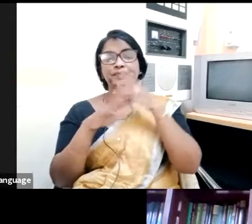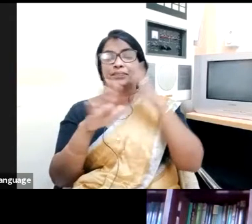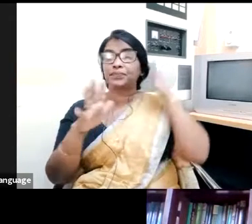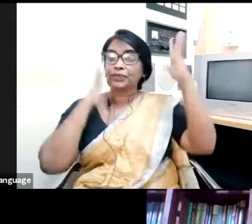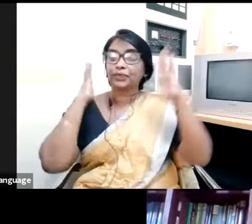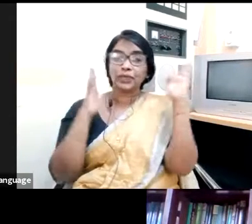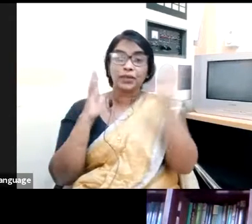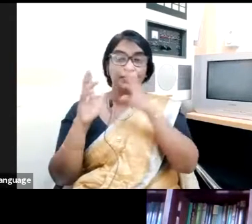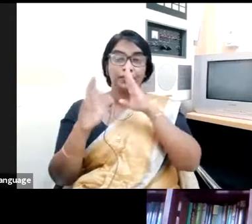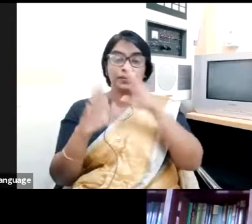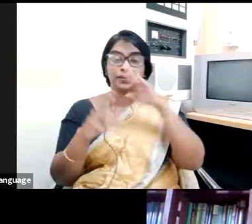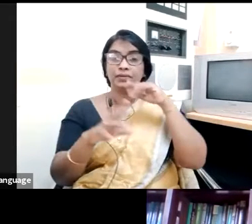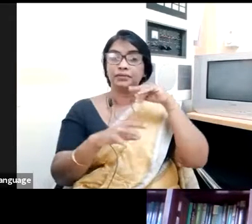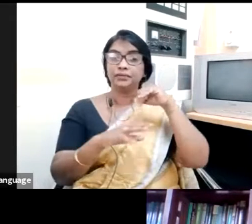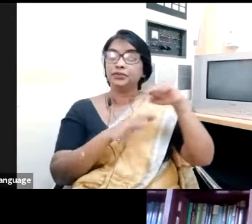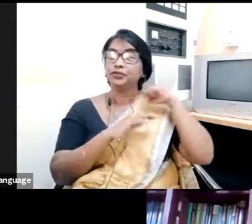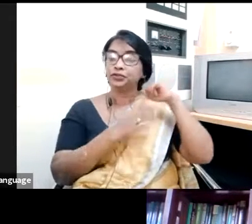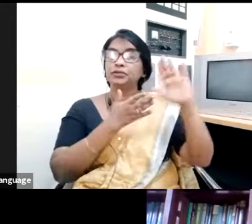Sri Lanka.